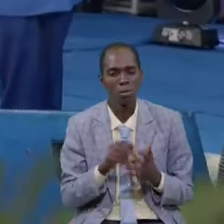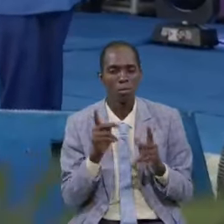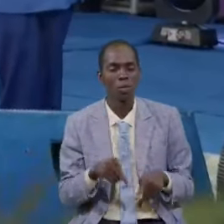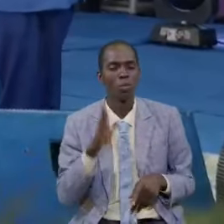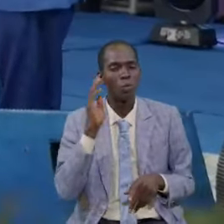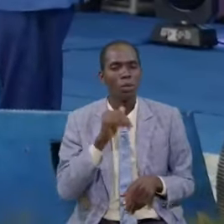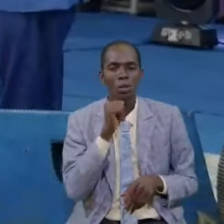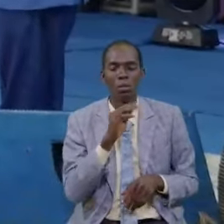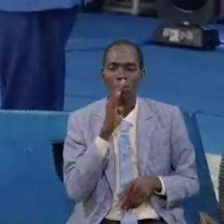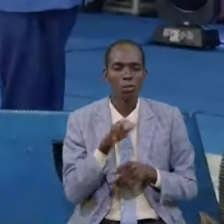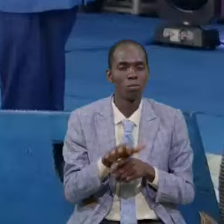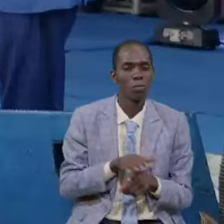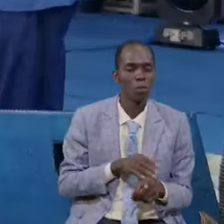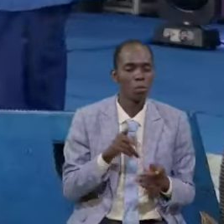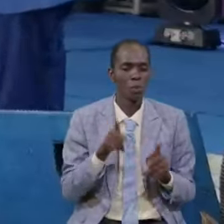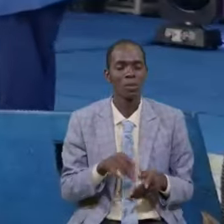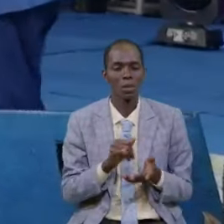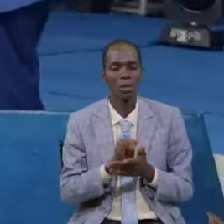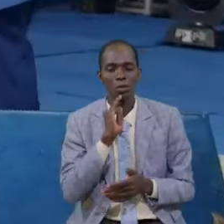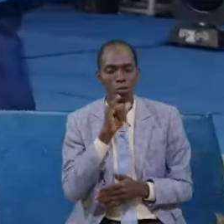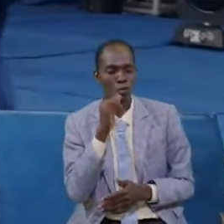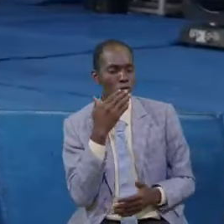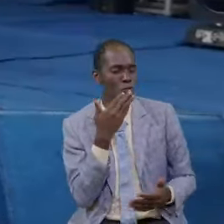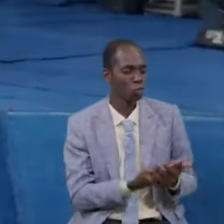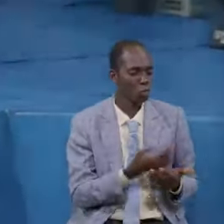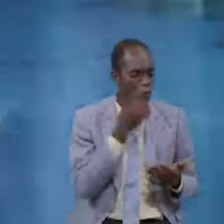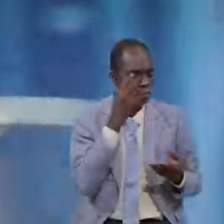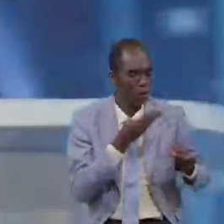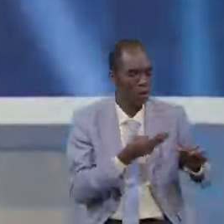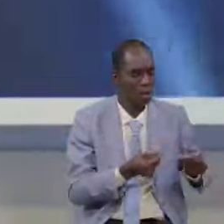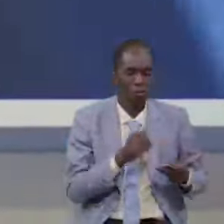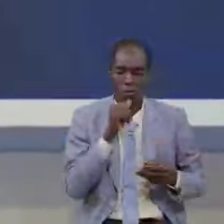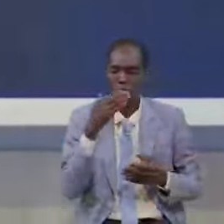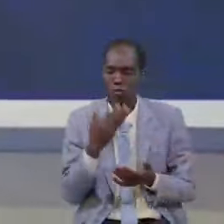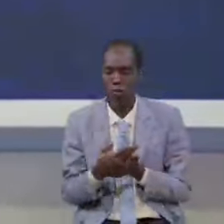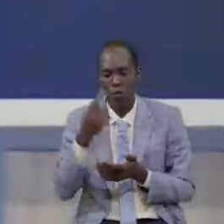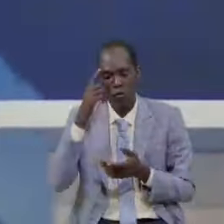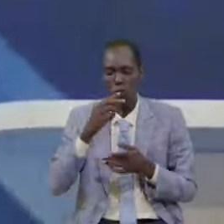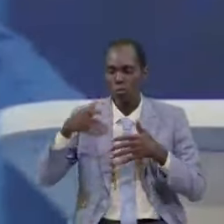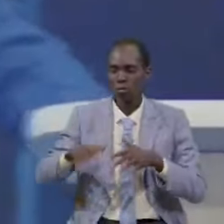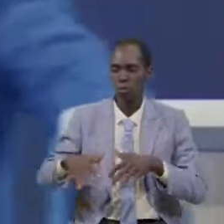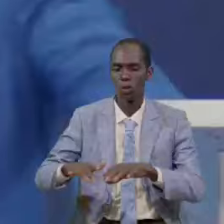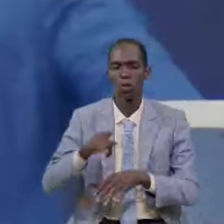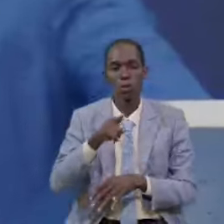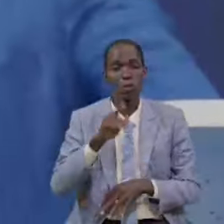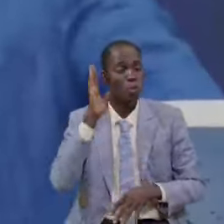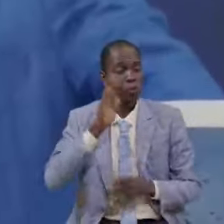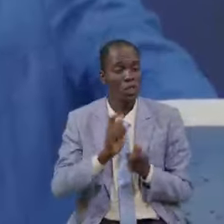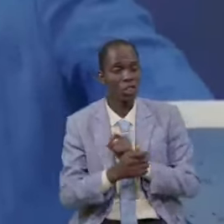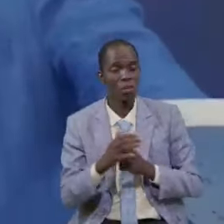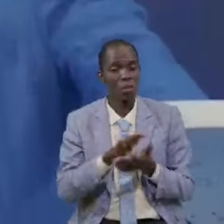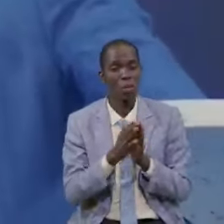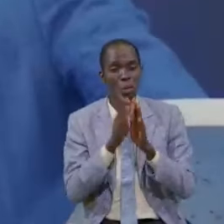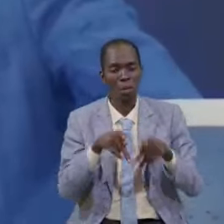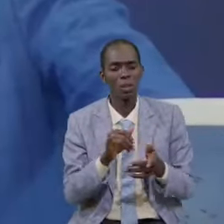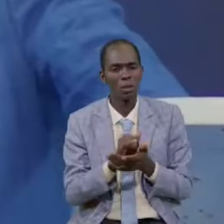land nor fit for the sea. You will be a person that says, I know I have a charge from the Lord, and the Lord